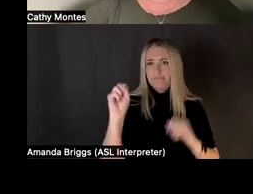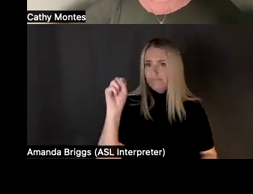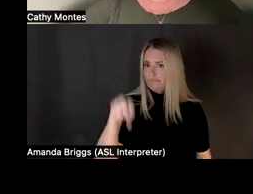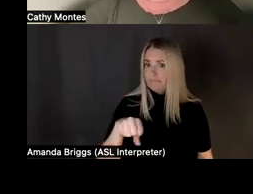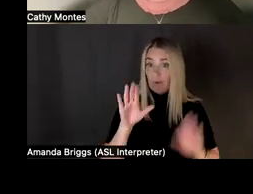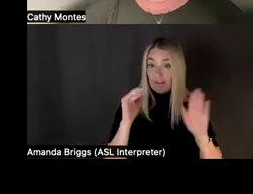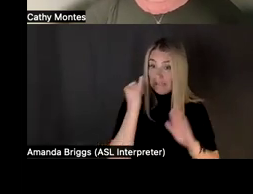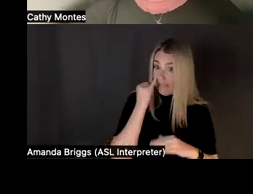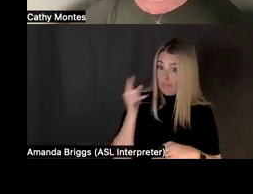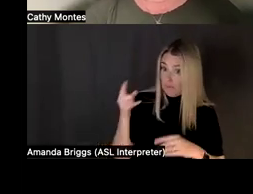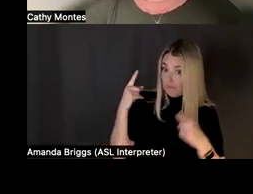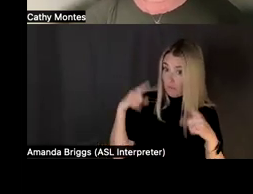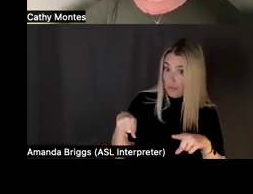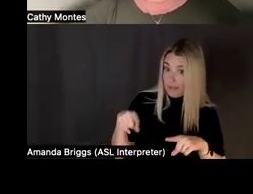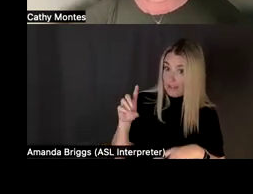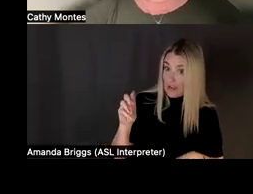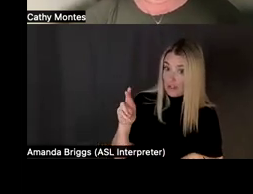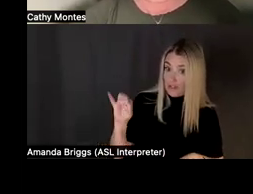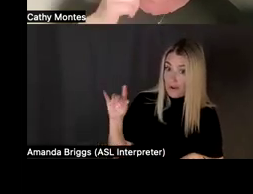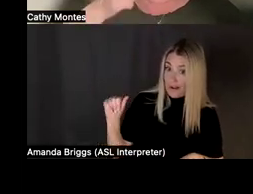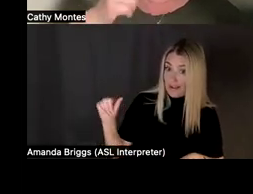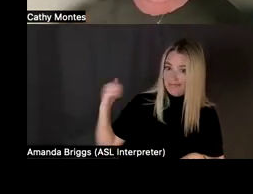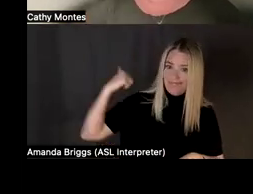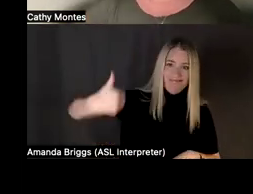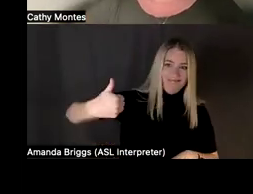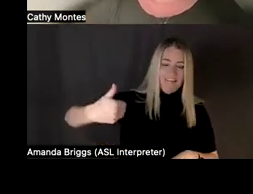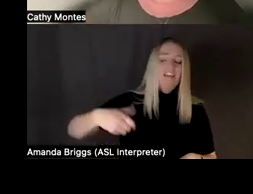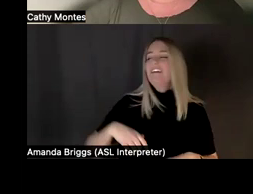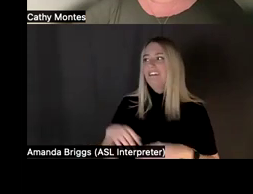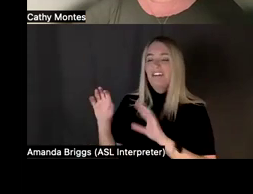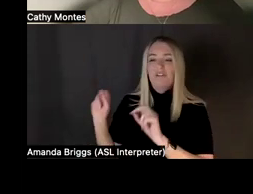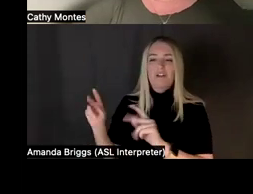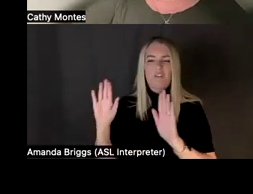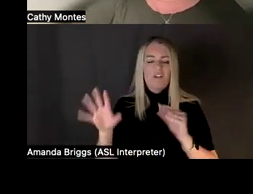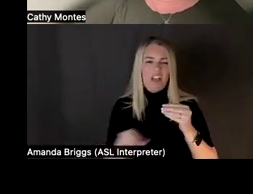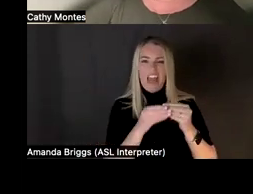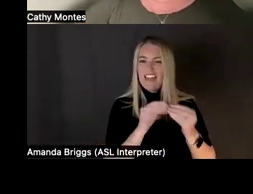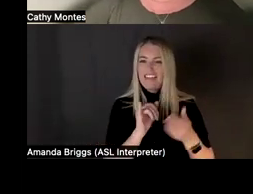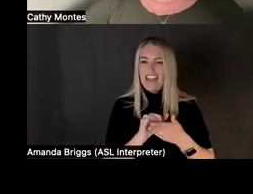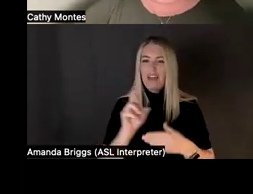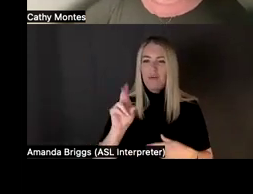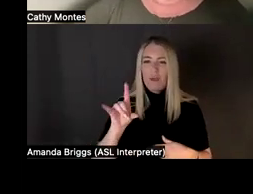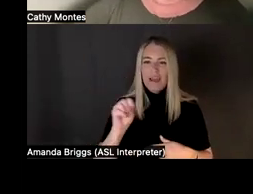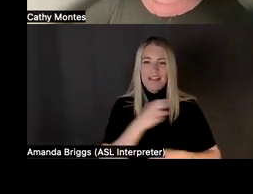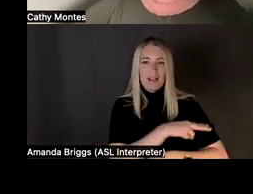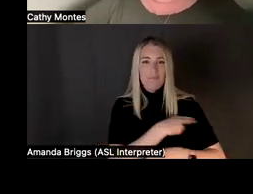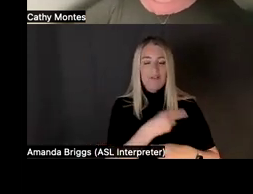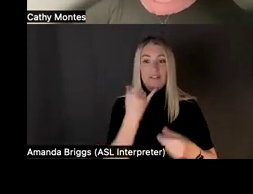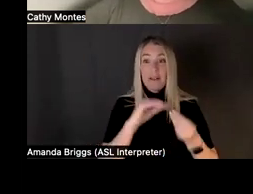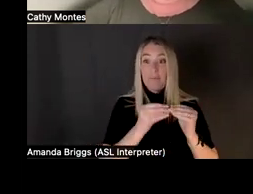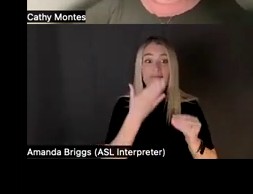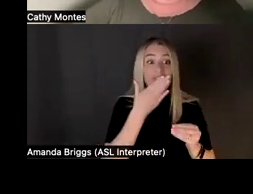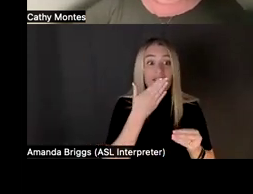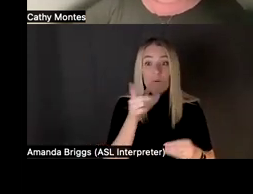Sharetta agrees with that, we'll add that. Great. We'll add that to the plan as well. Thank you to the parent that sent in